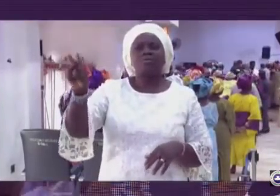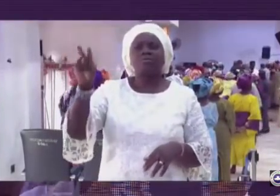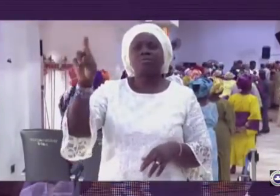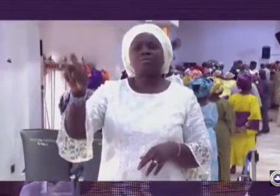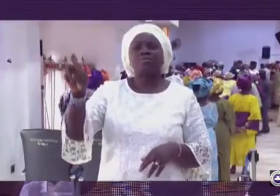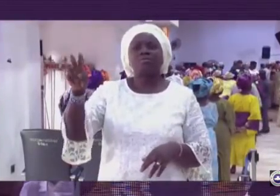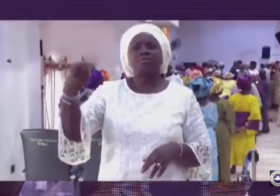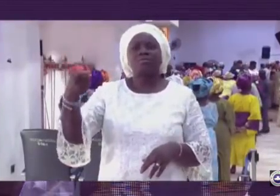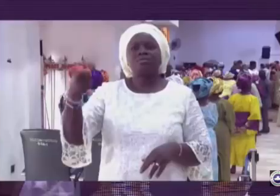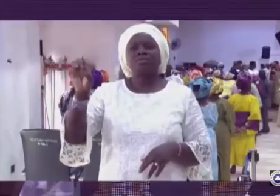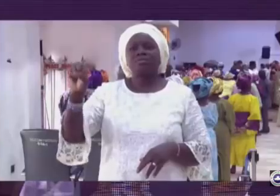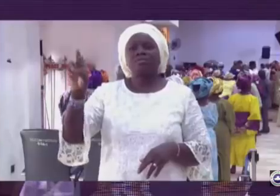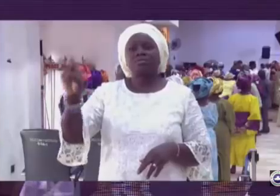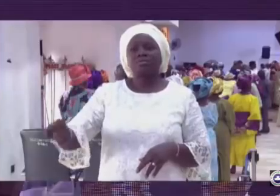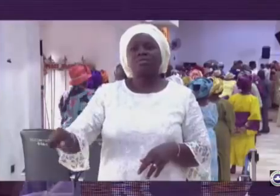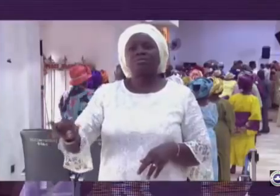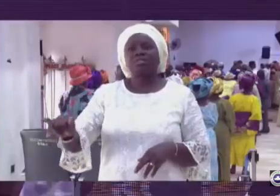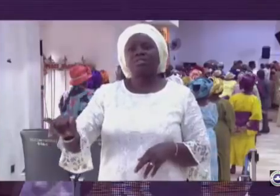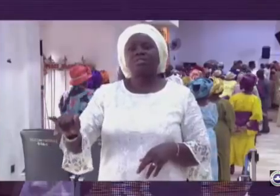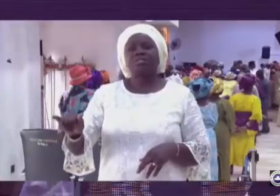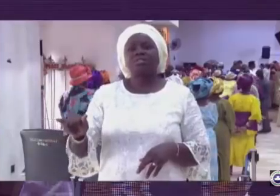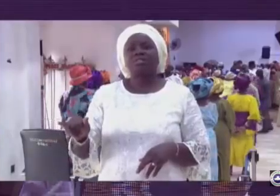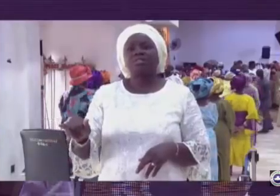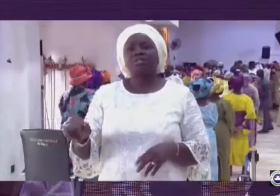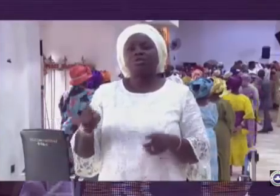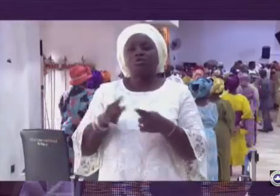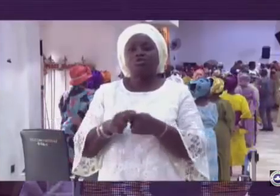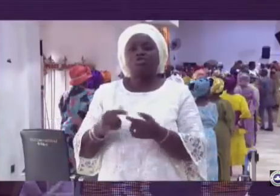Very difficult decision. It had to be taken.